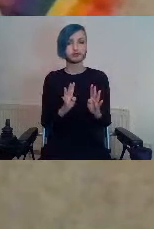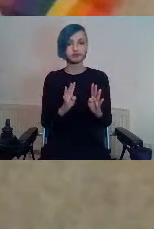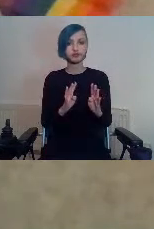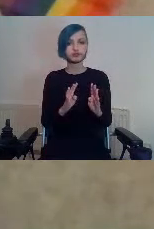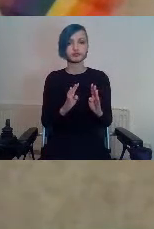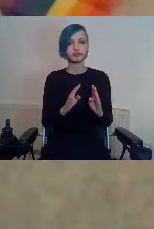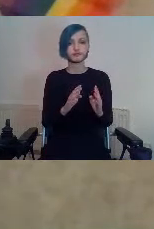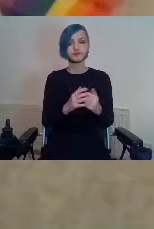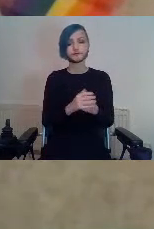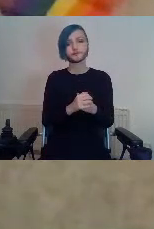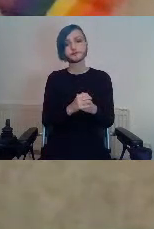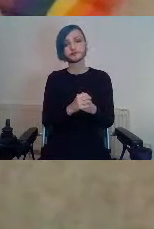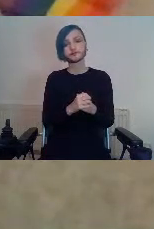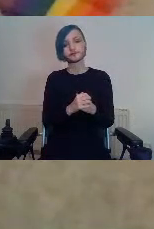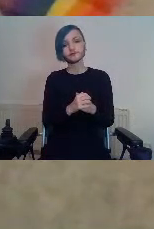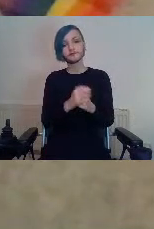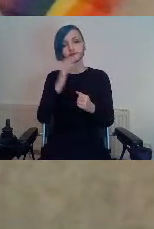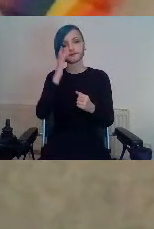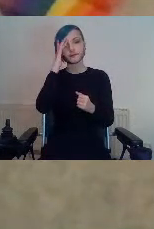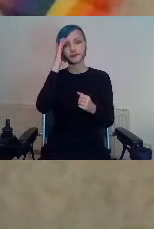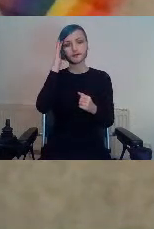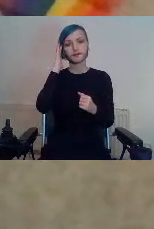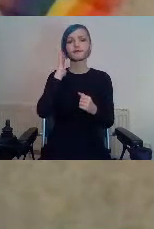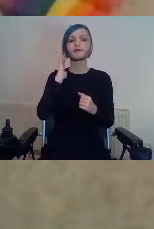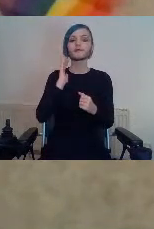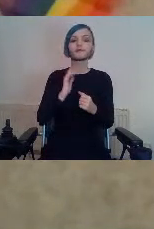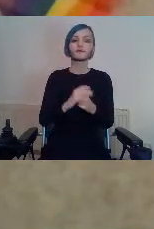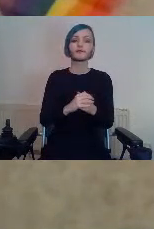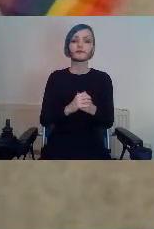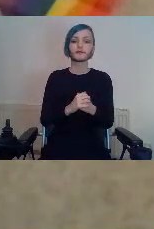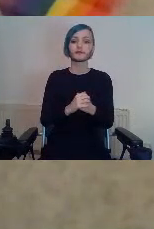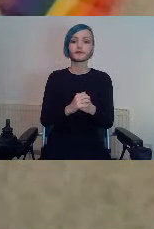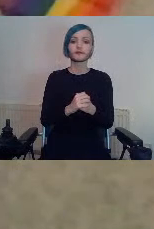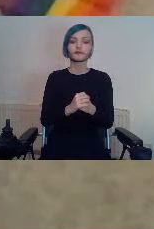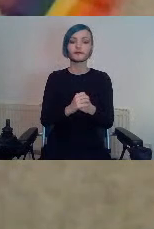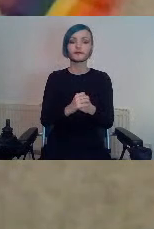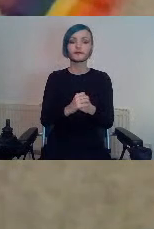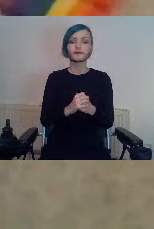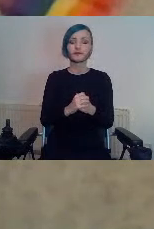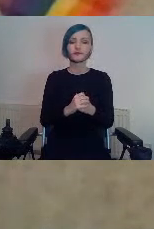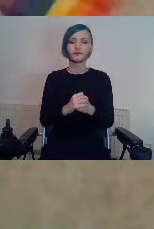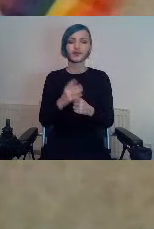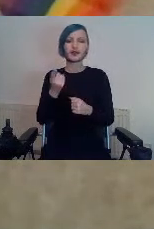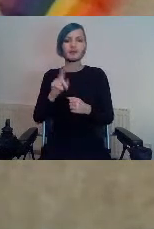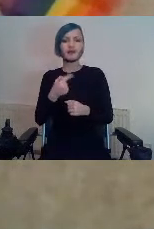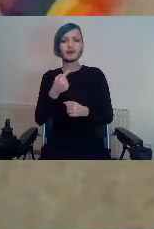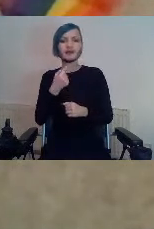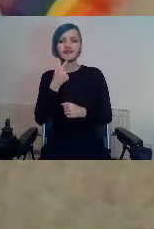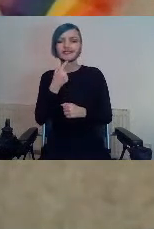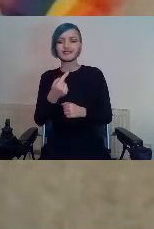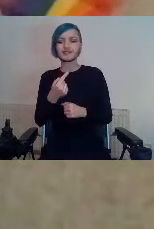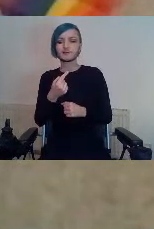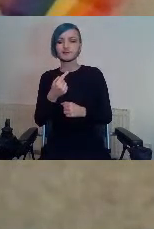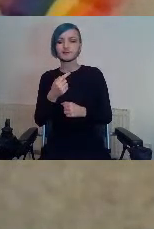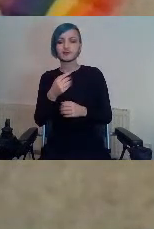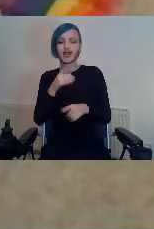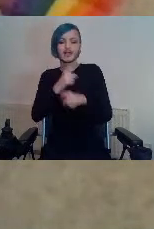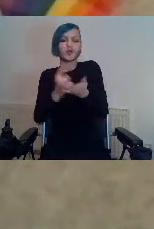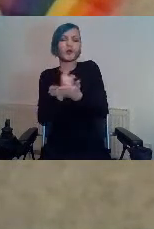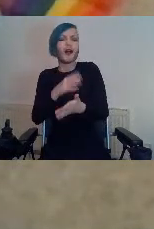playing around hate feelings to those who are different from each other. So it's quite